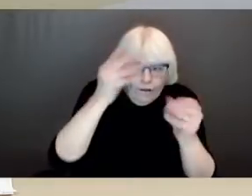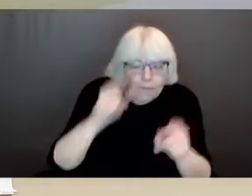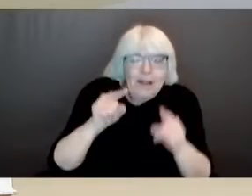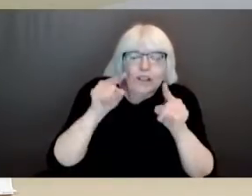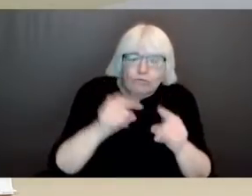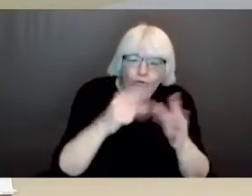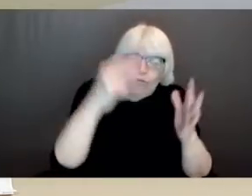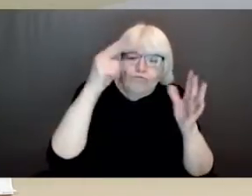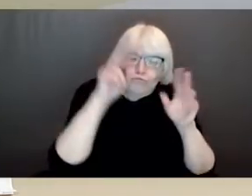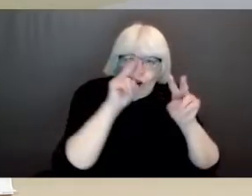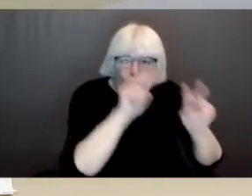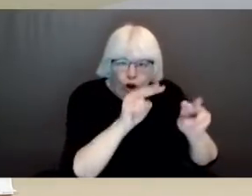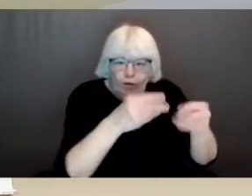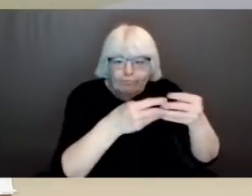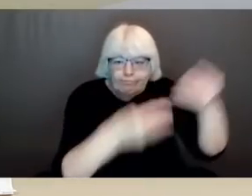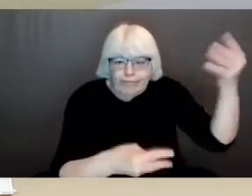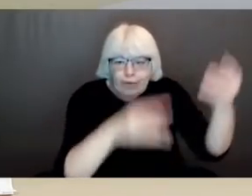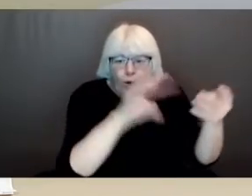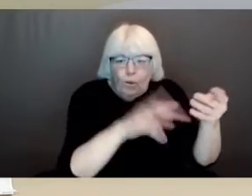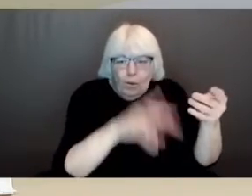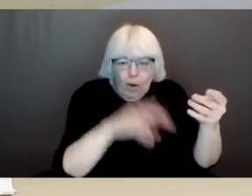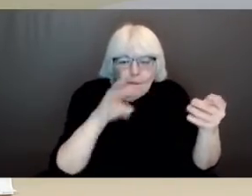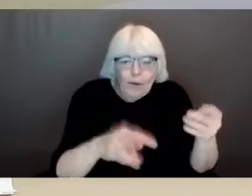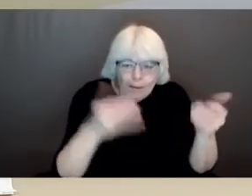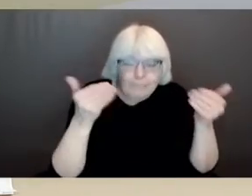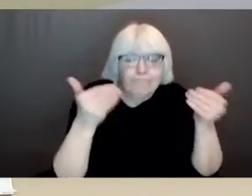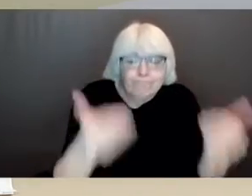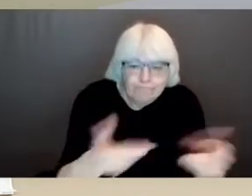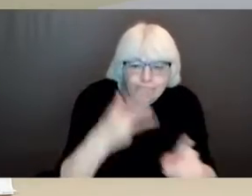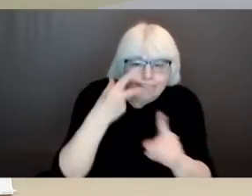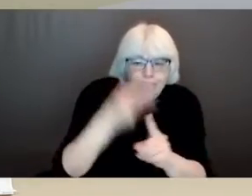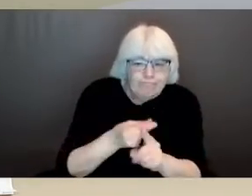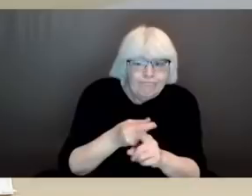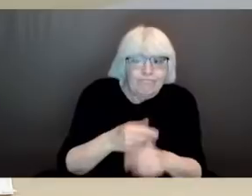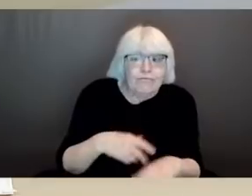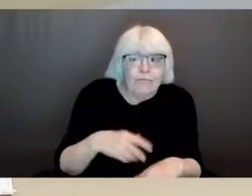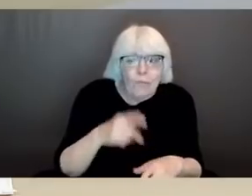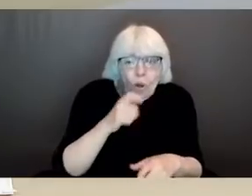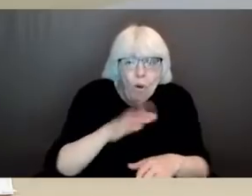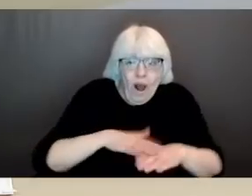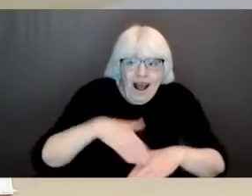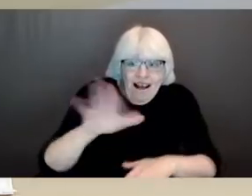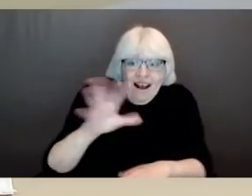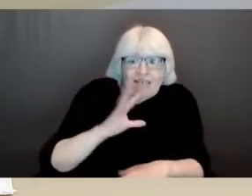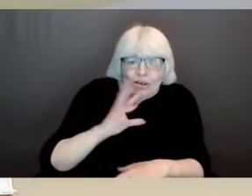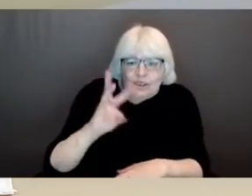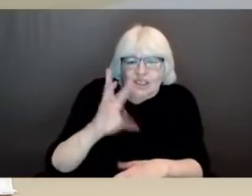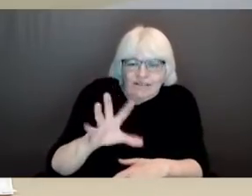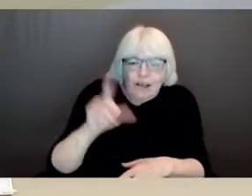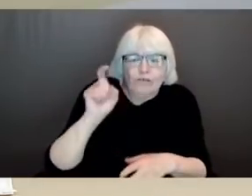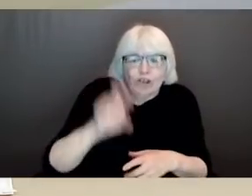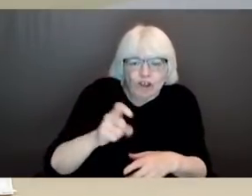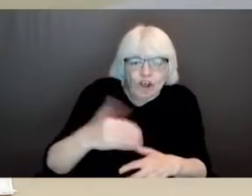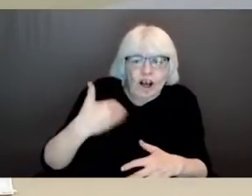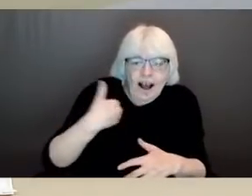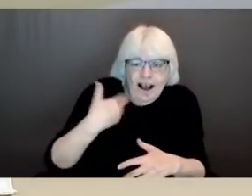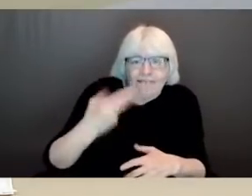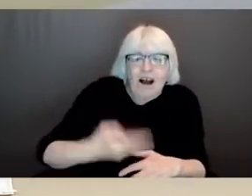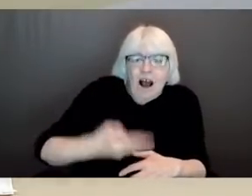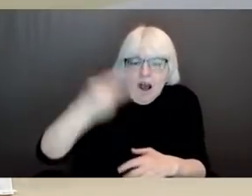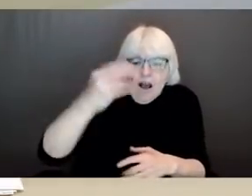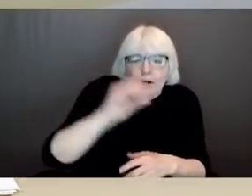vaccine. Individuals over the age of 65 should request the high-dose flu vaccine that is only available at public health clinics